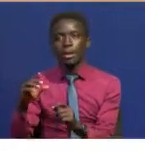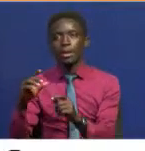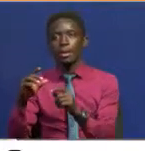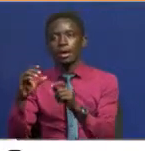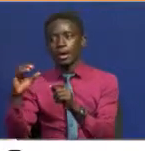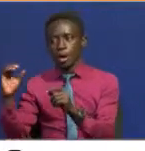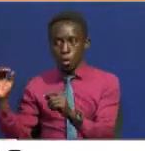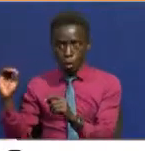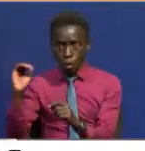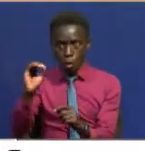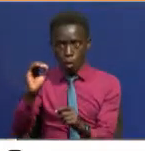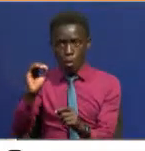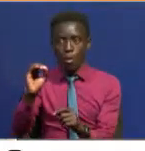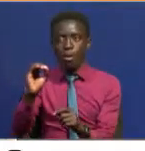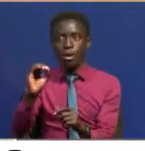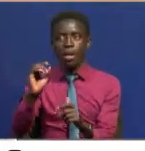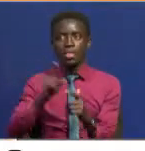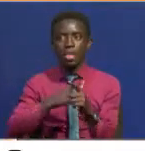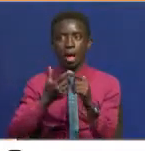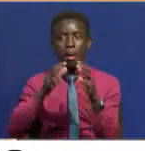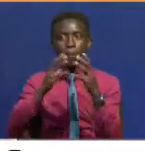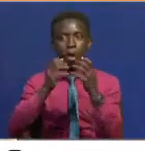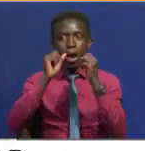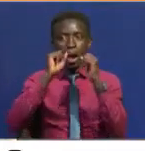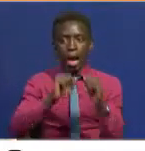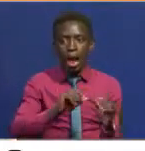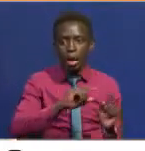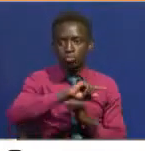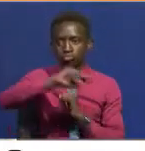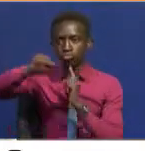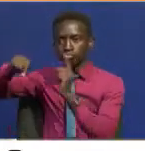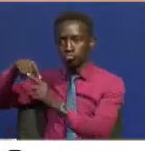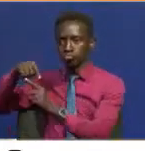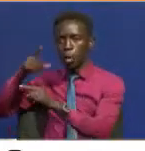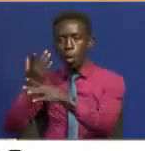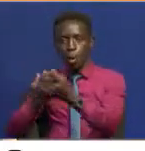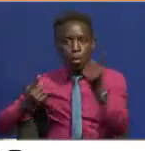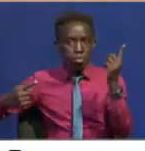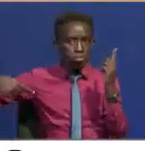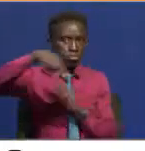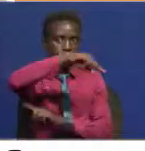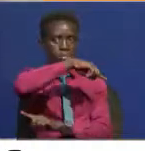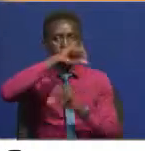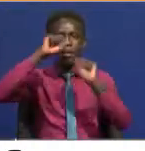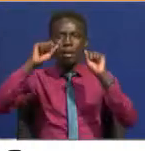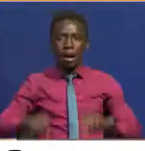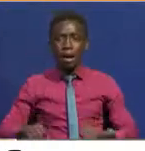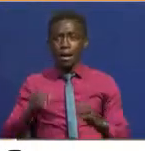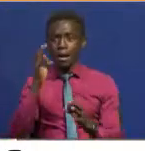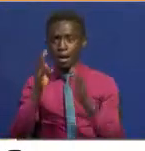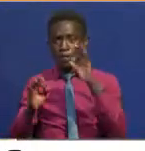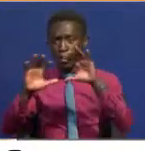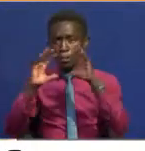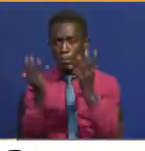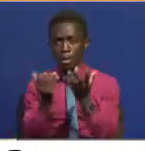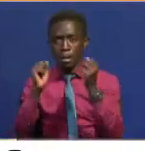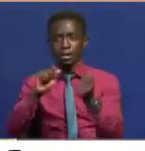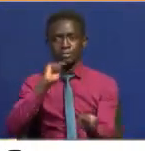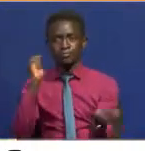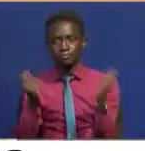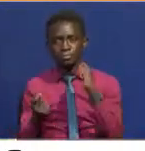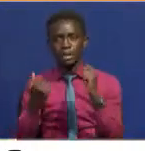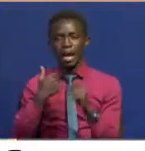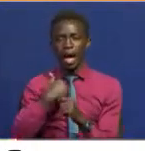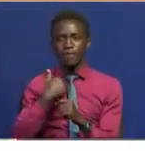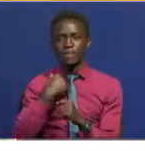you can either turn the ball to the other side or this other side. And then if you can also change the ball, we call it that there's a 3-way pass